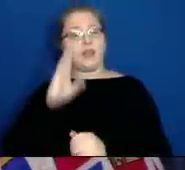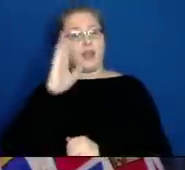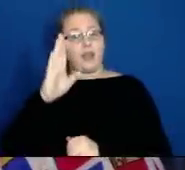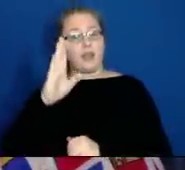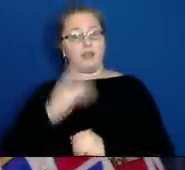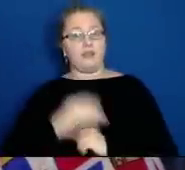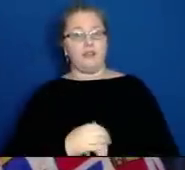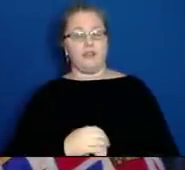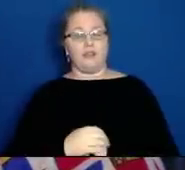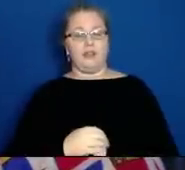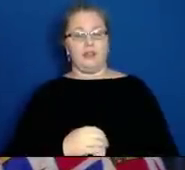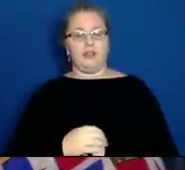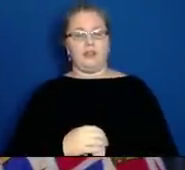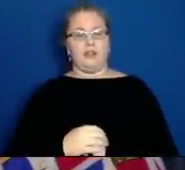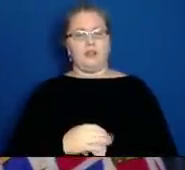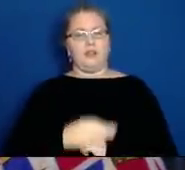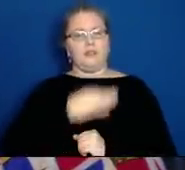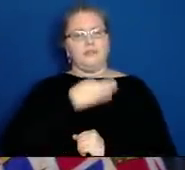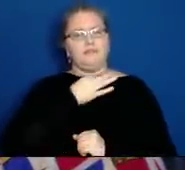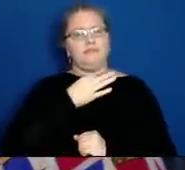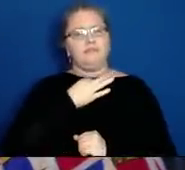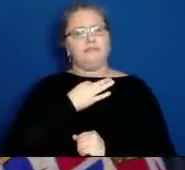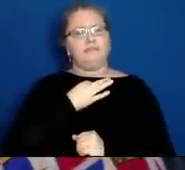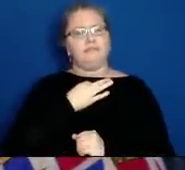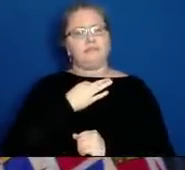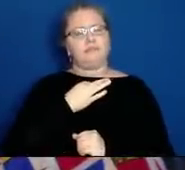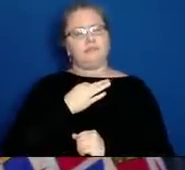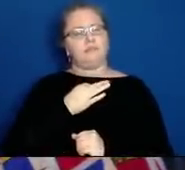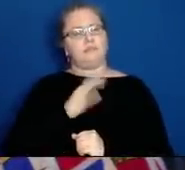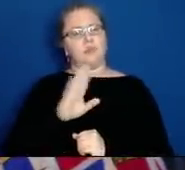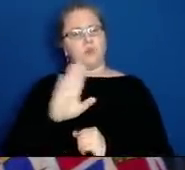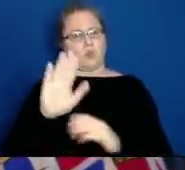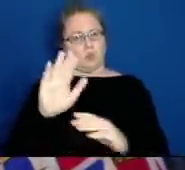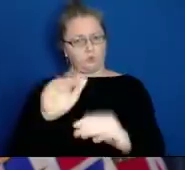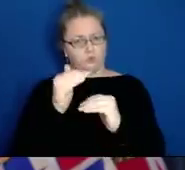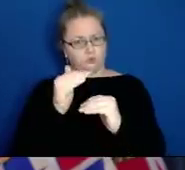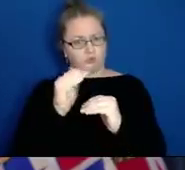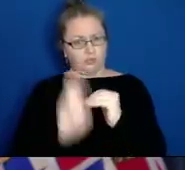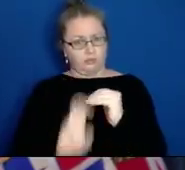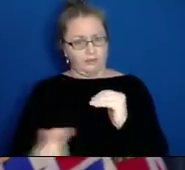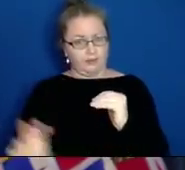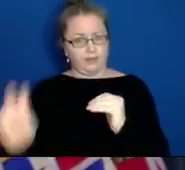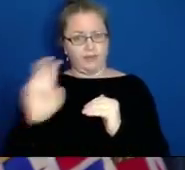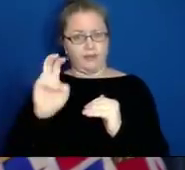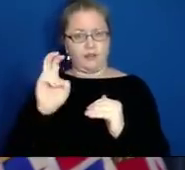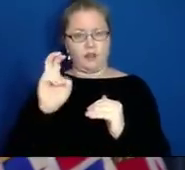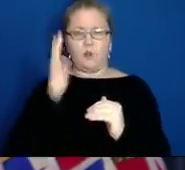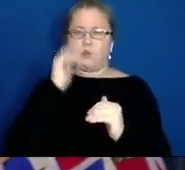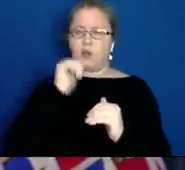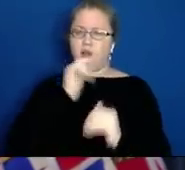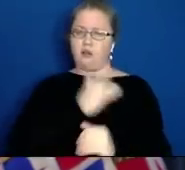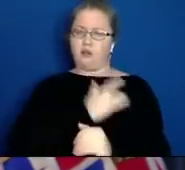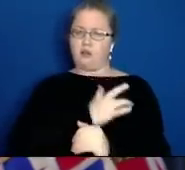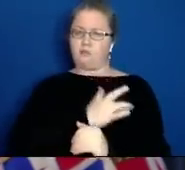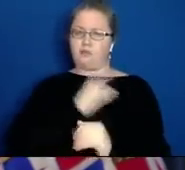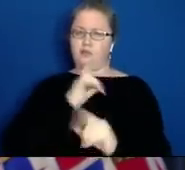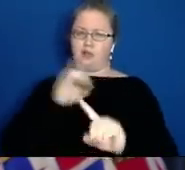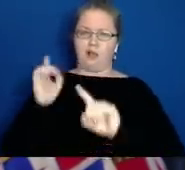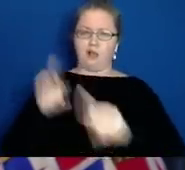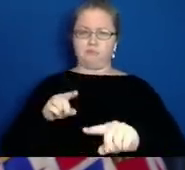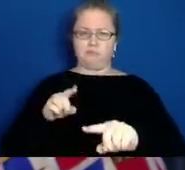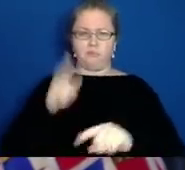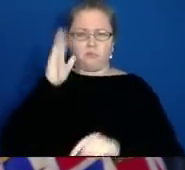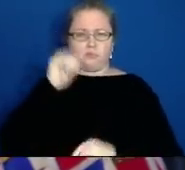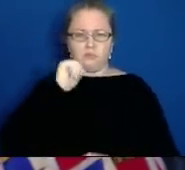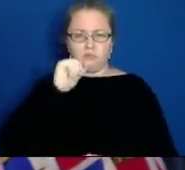Oh, hi. I just would like to ask why the travel restrictions are not a provincial order, and what would have